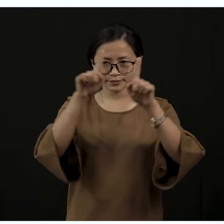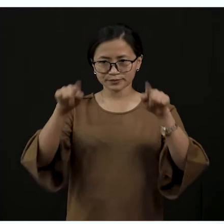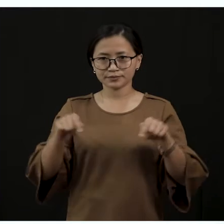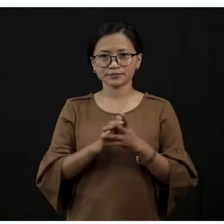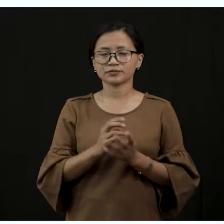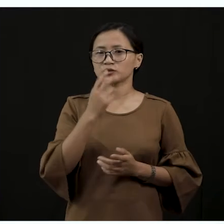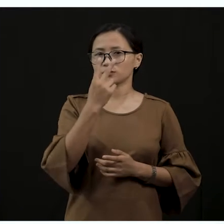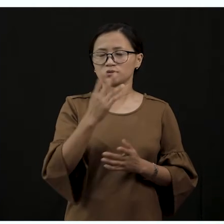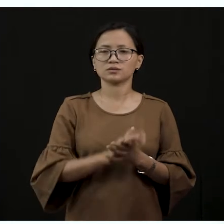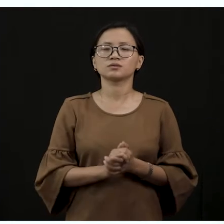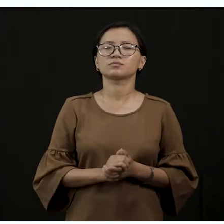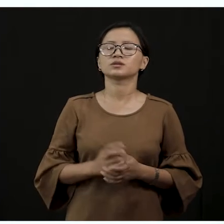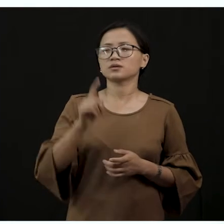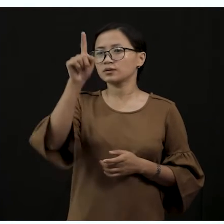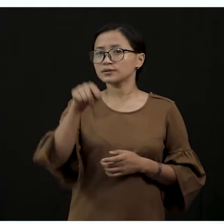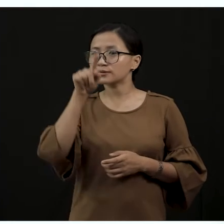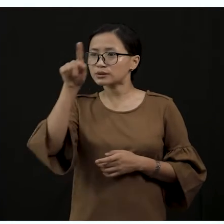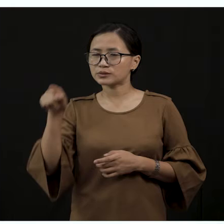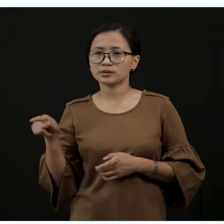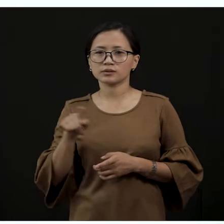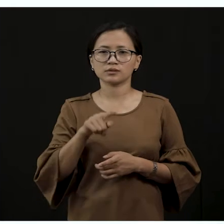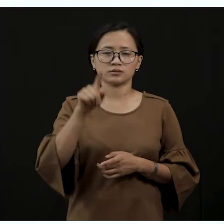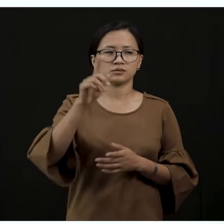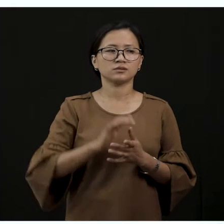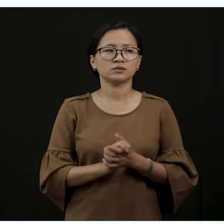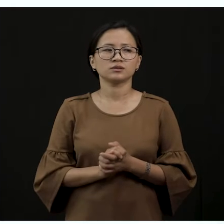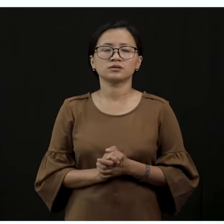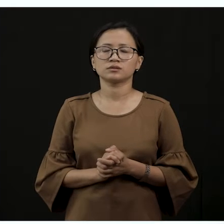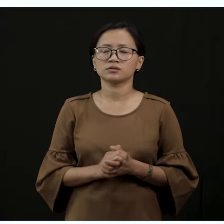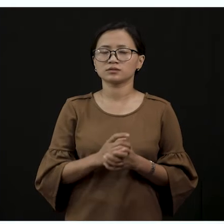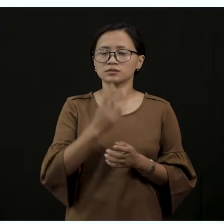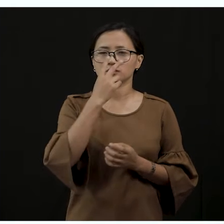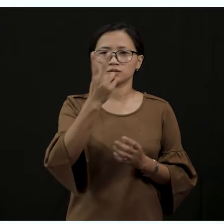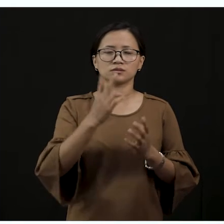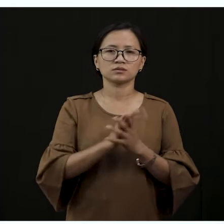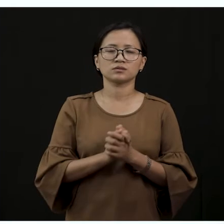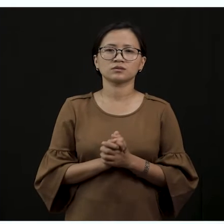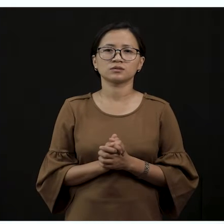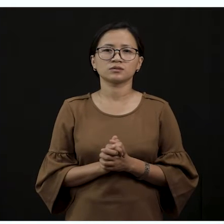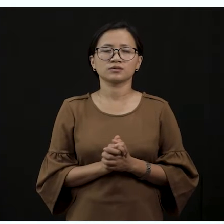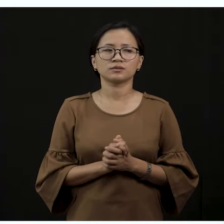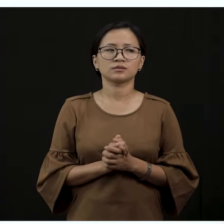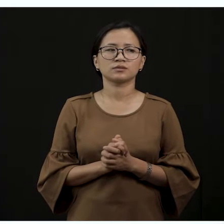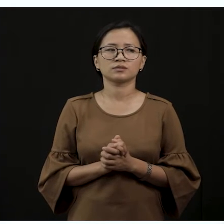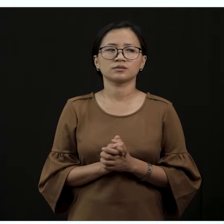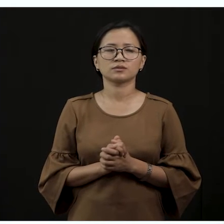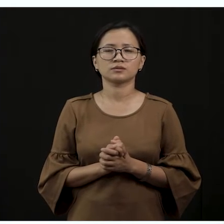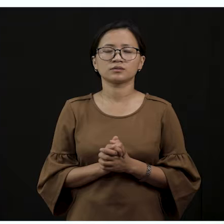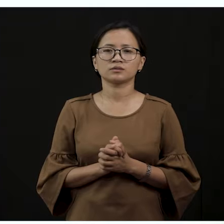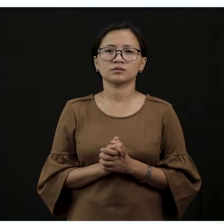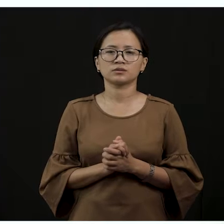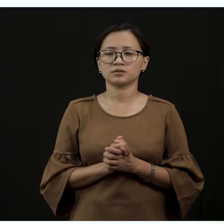a triangle. In this triangle, we can see this